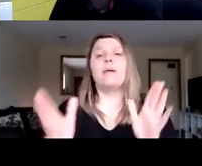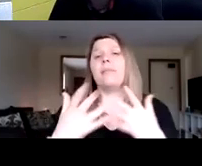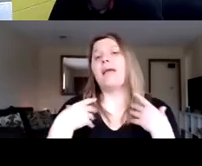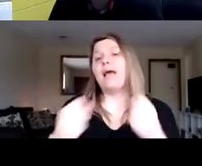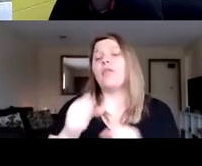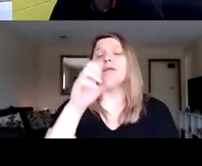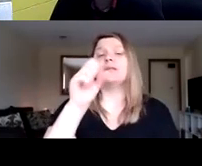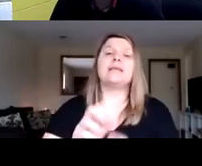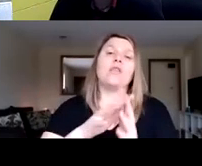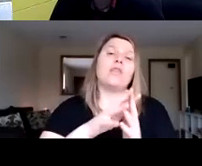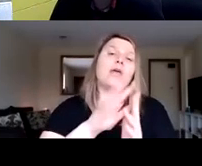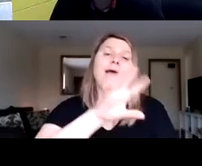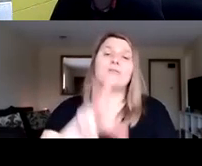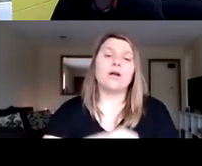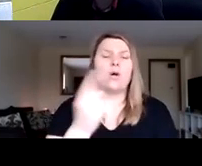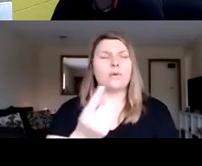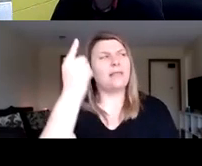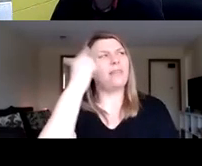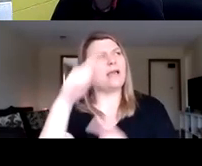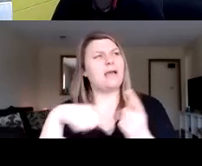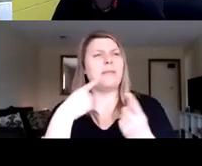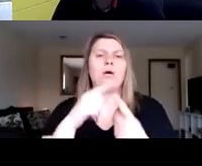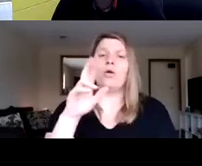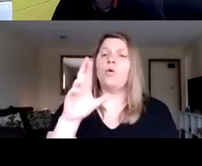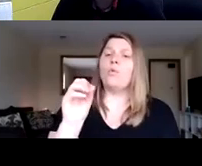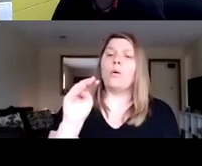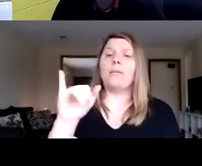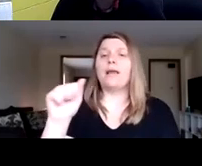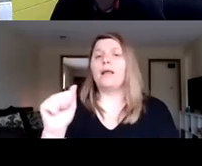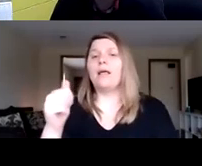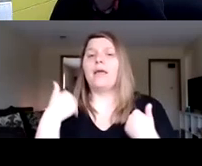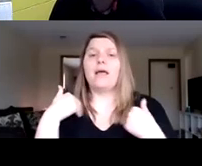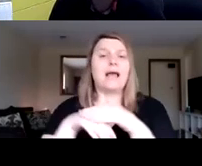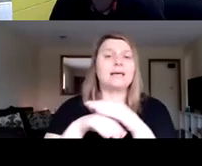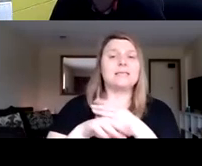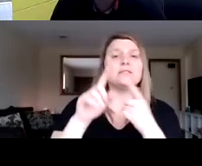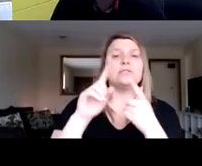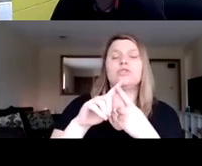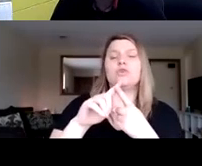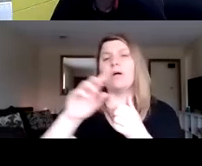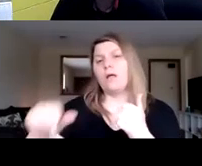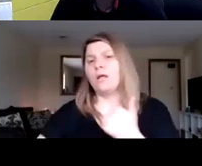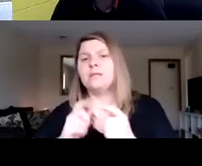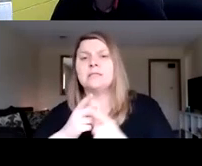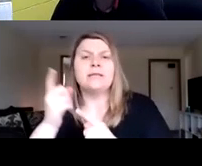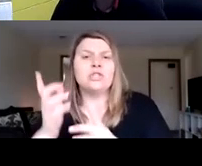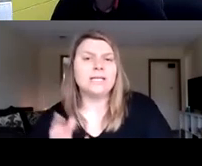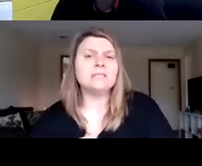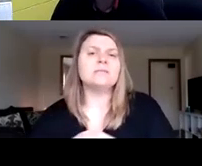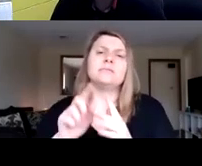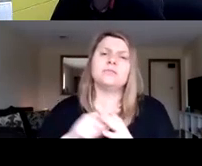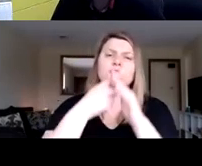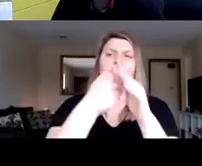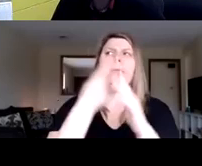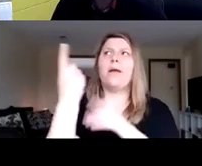South Africa, always think about, in Romania, the incredible access that they had to subspecialists. Start out by